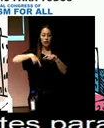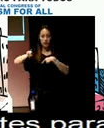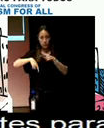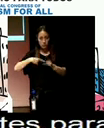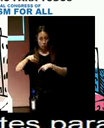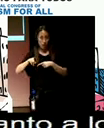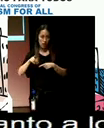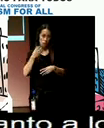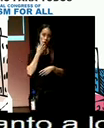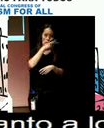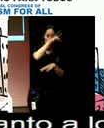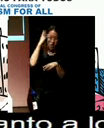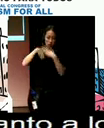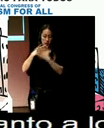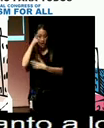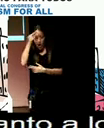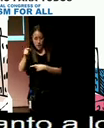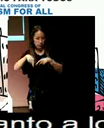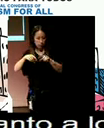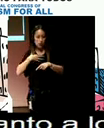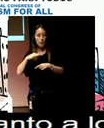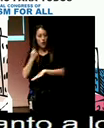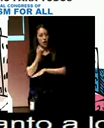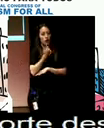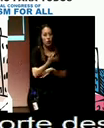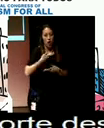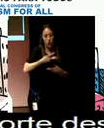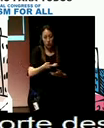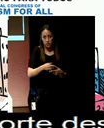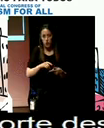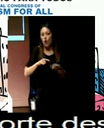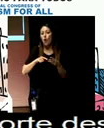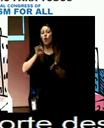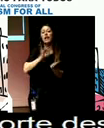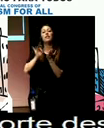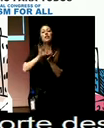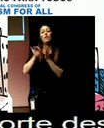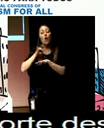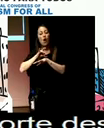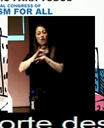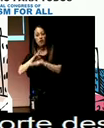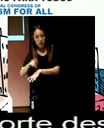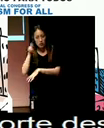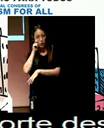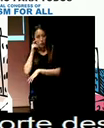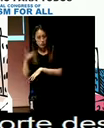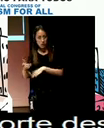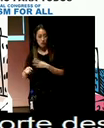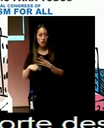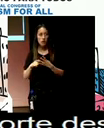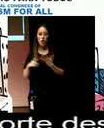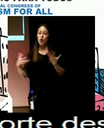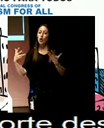and other services, a tour guide, for example, combine them, build it into a package, and then put it into the eCalypso